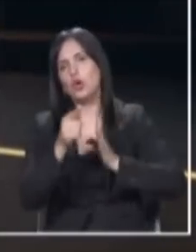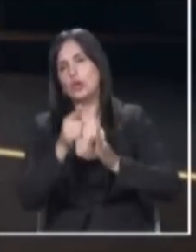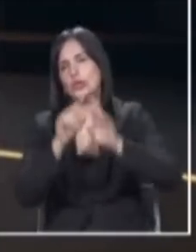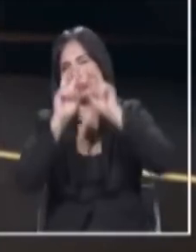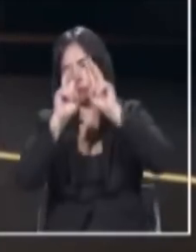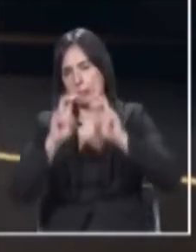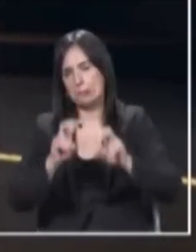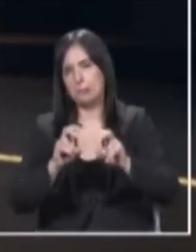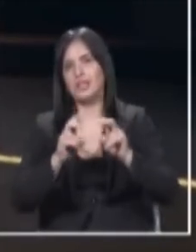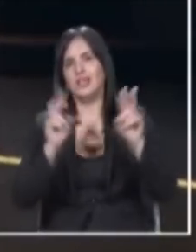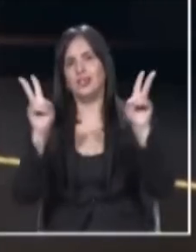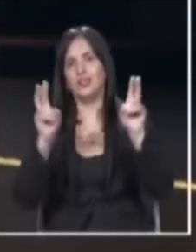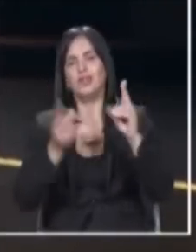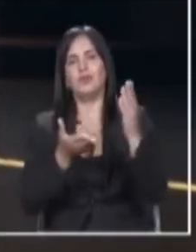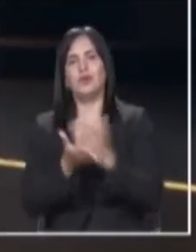we can today